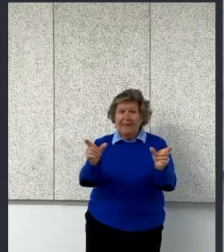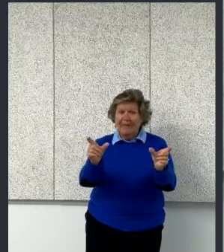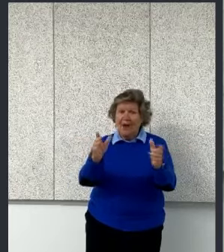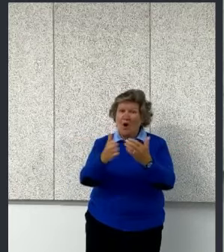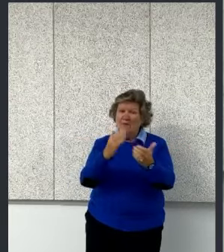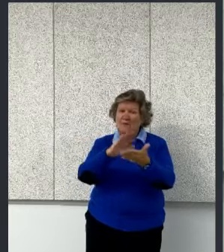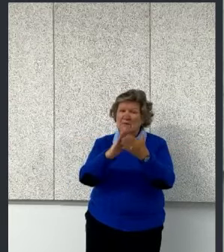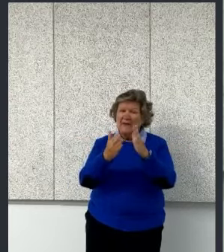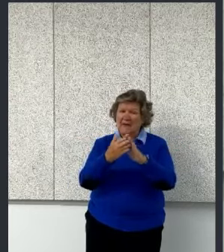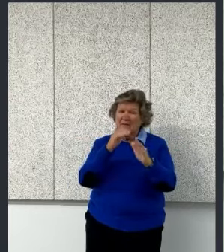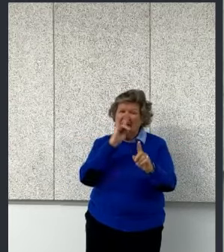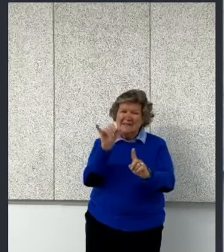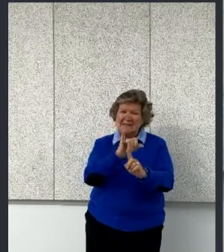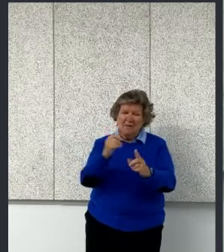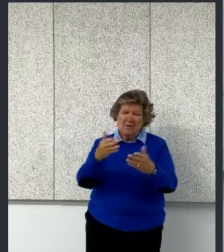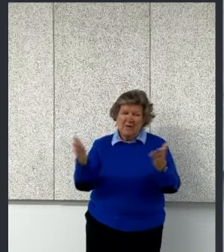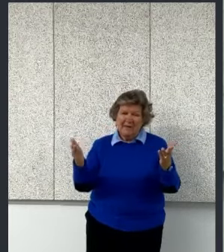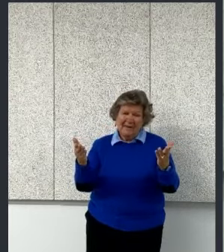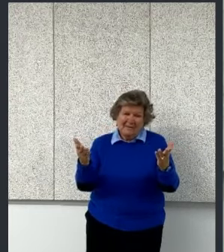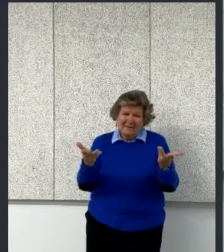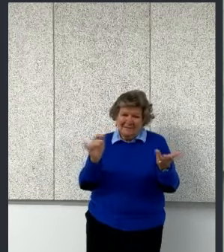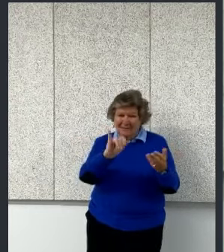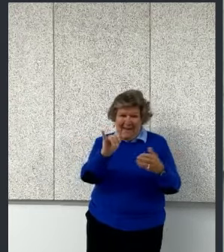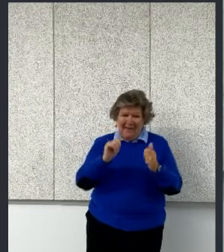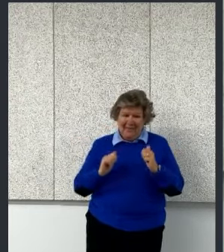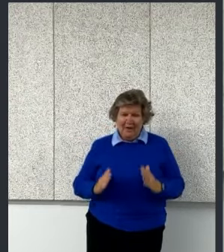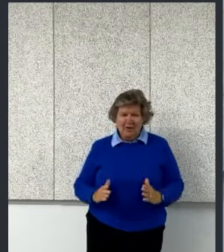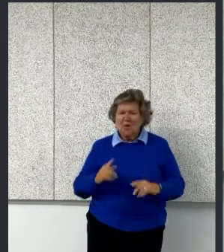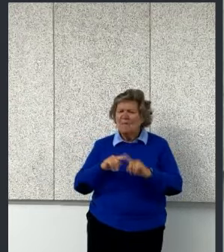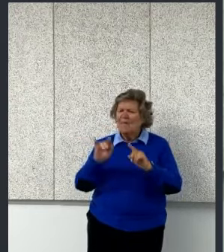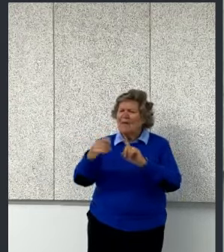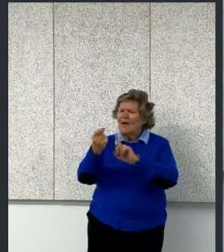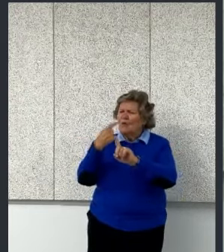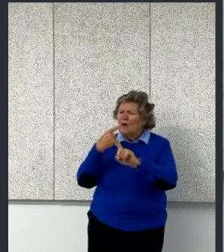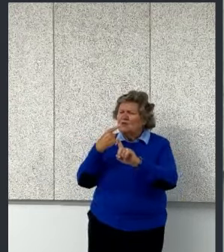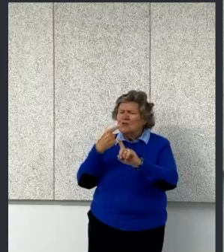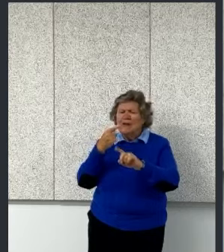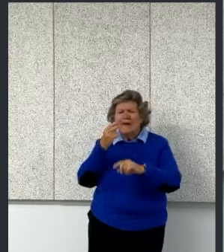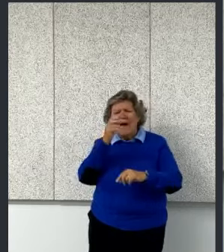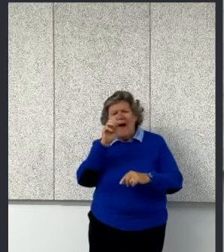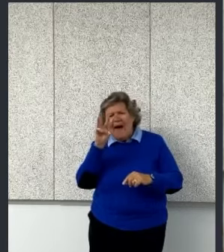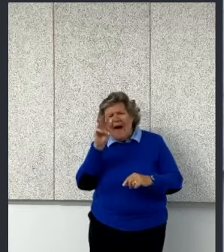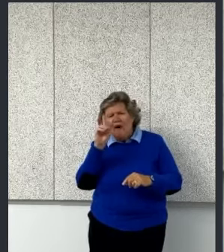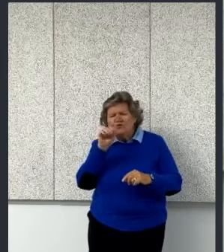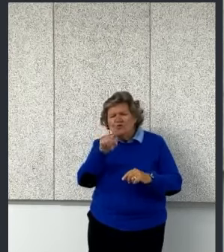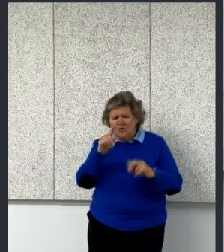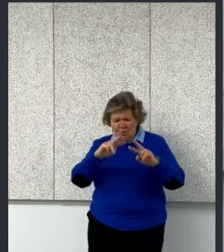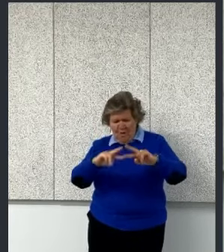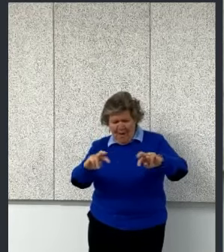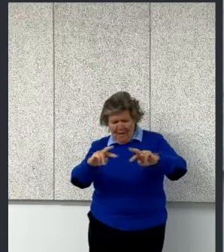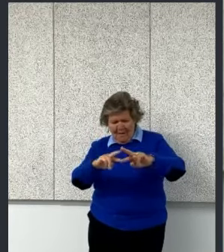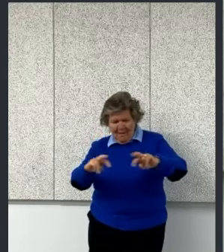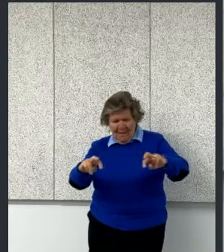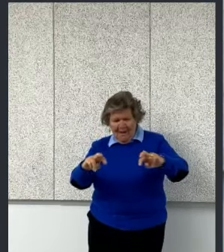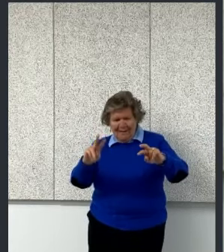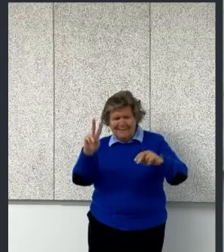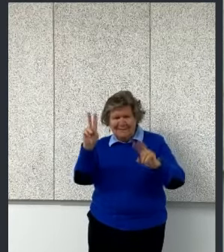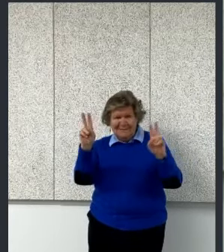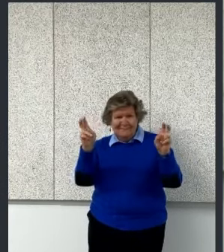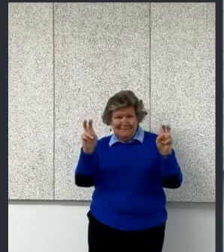just not unique to theater. Right. But that question of like, how do you analyze an